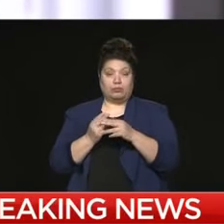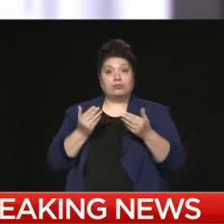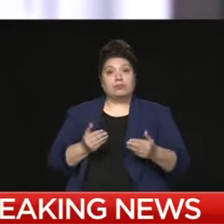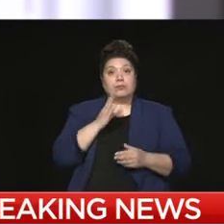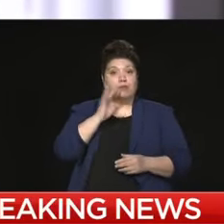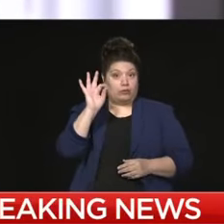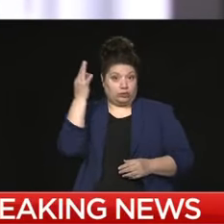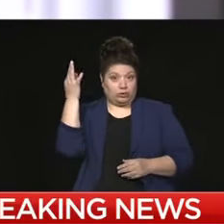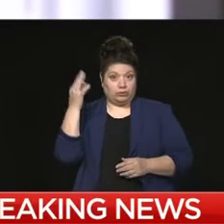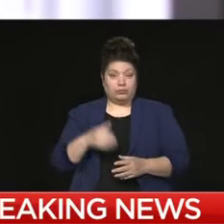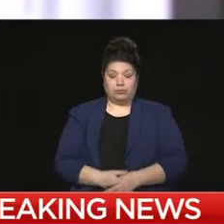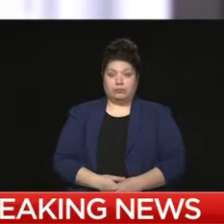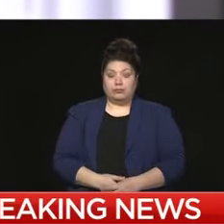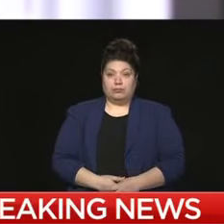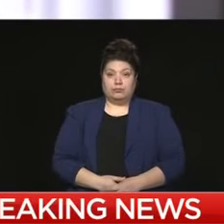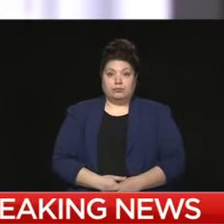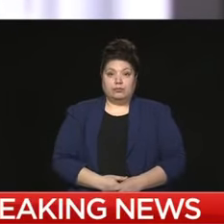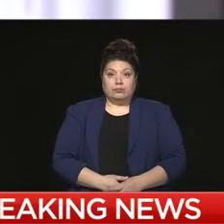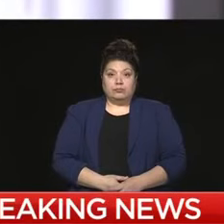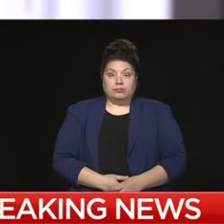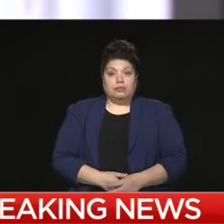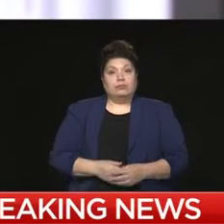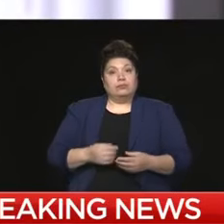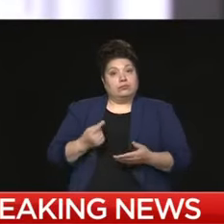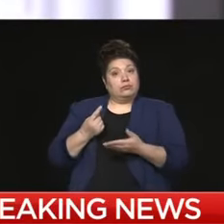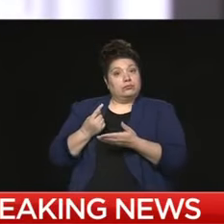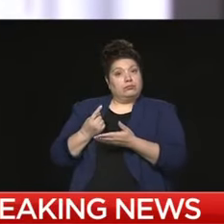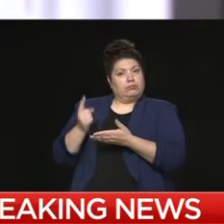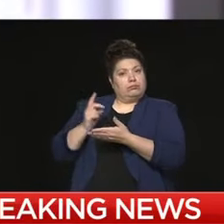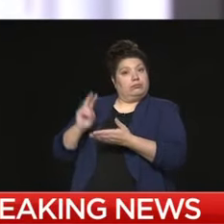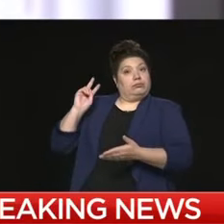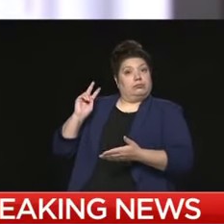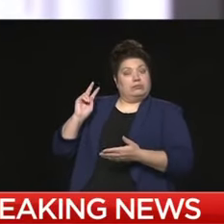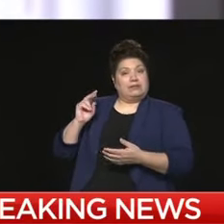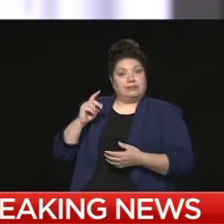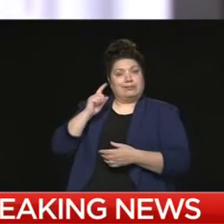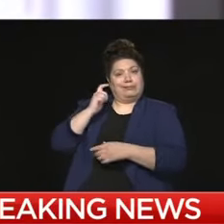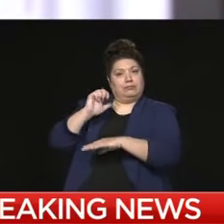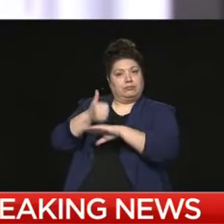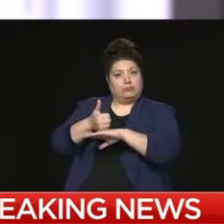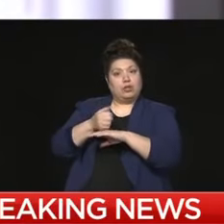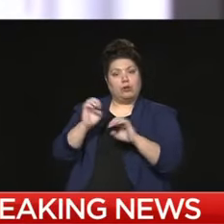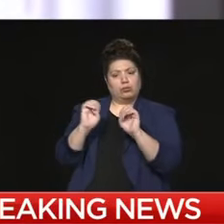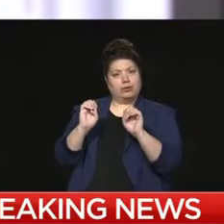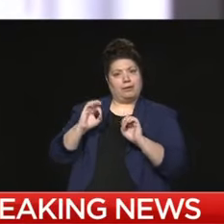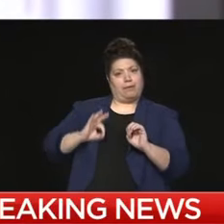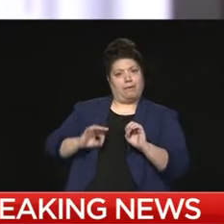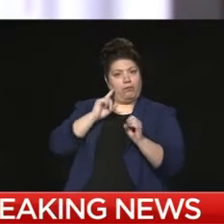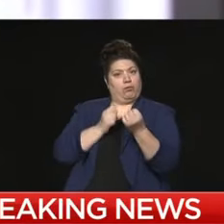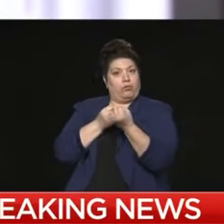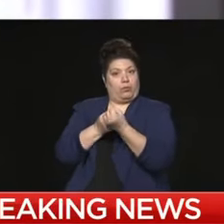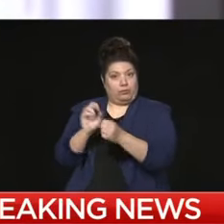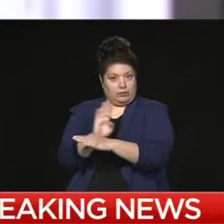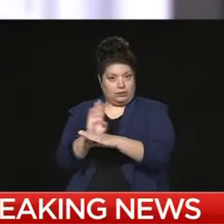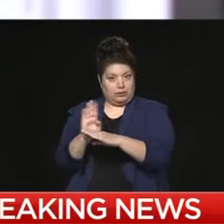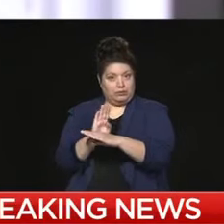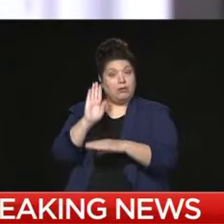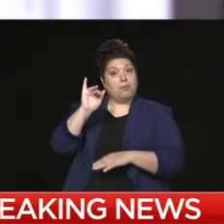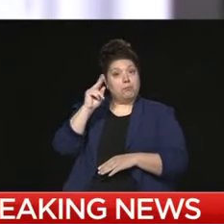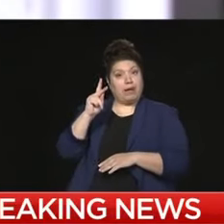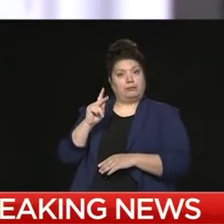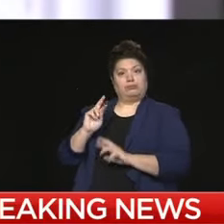Several weeks ago, we started the Canada Emergency Business Loan, and this program allows